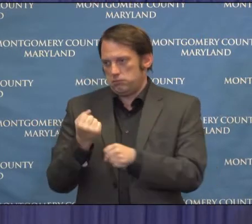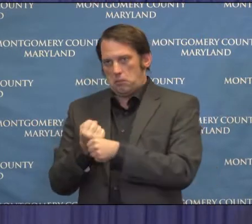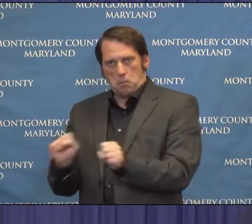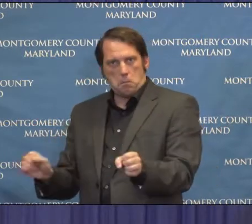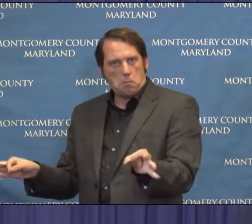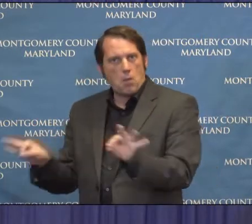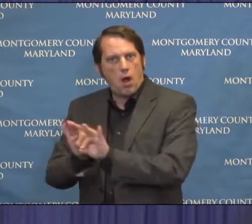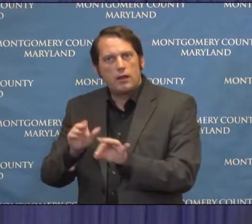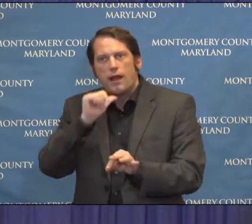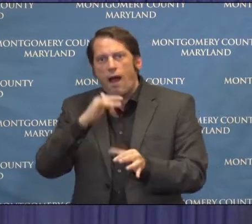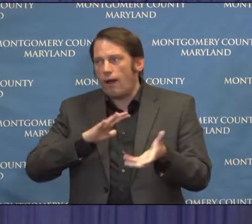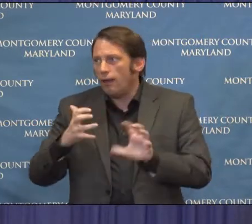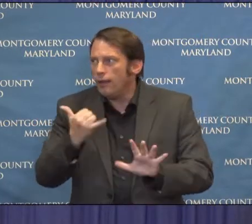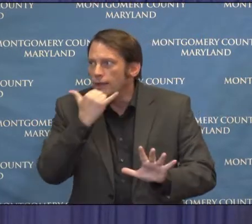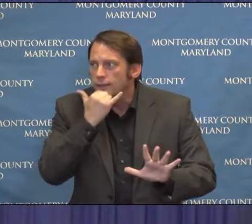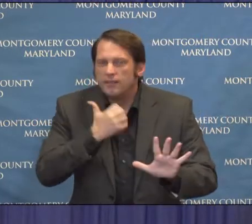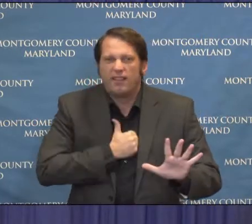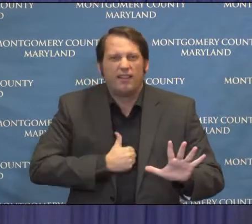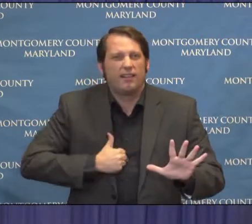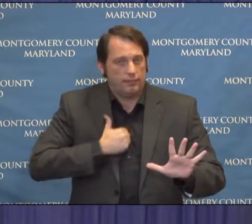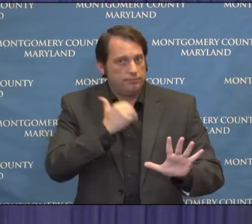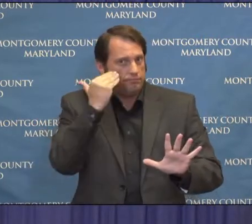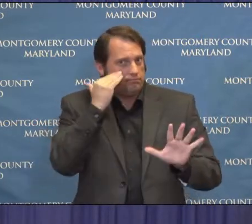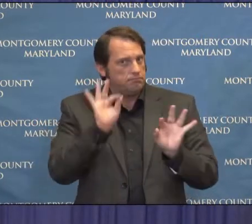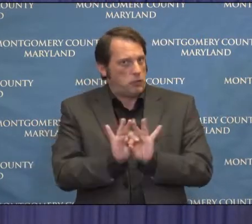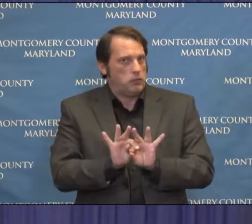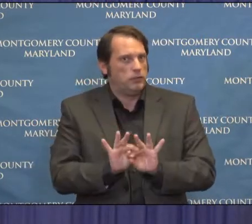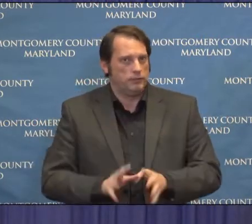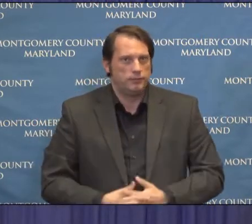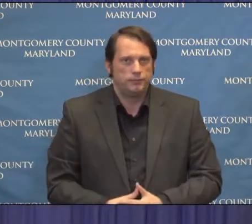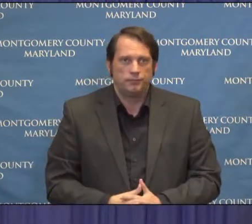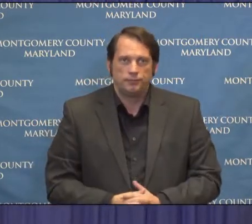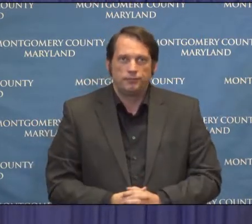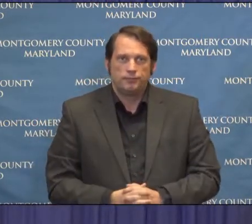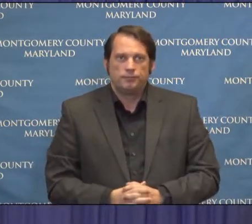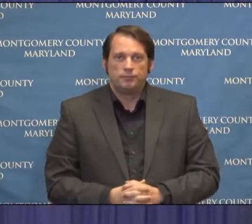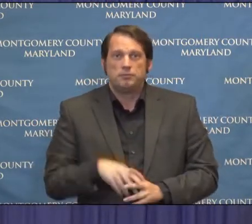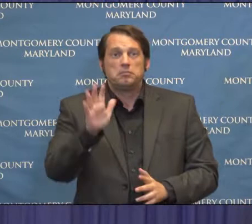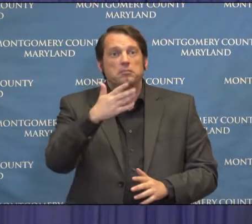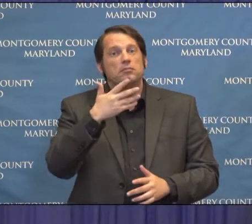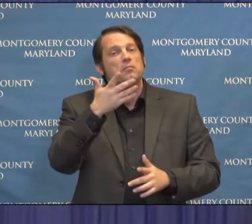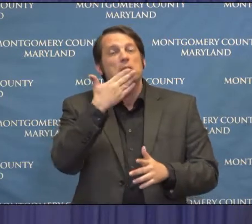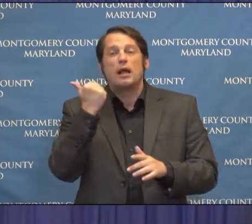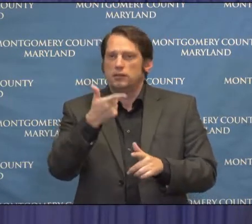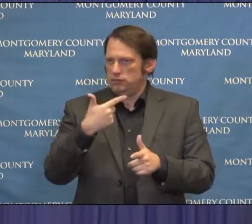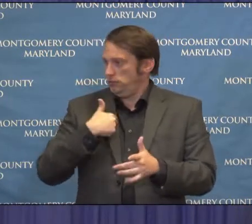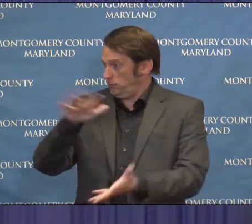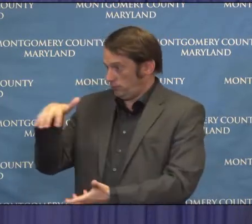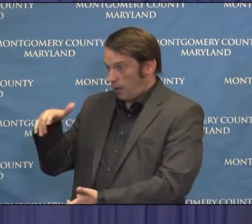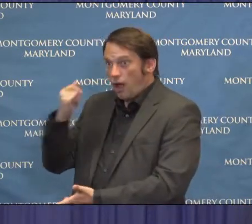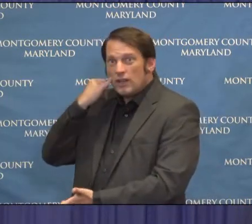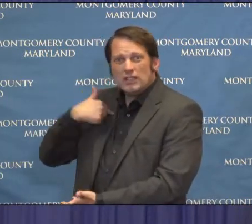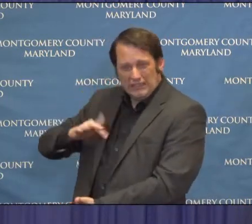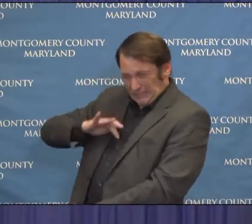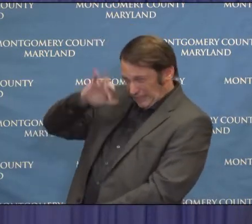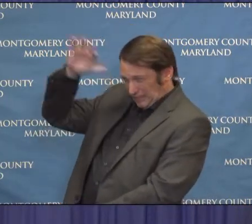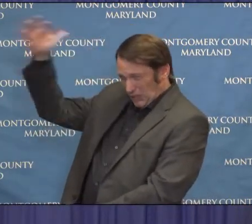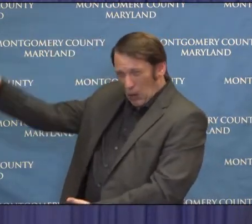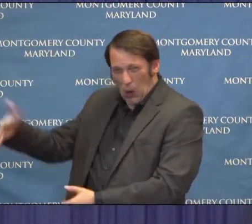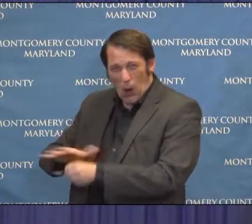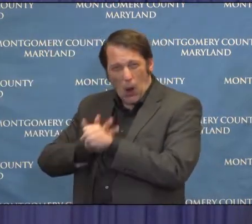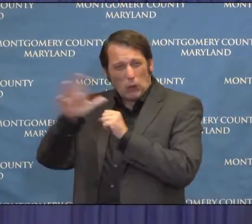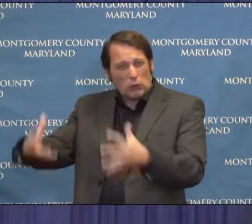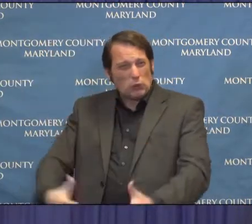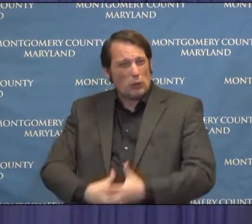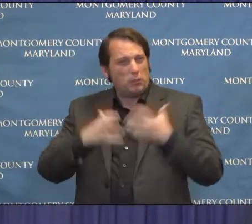other pieces of protective equipment than too few. And so I want to assure people that we're going to continue by until we get to the point